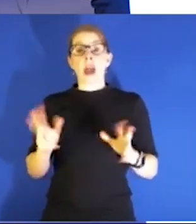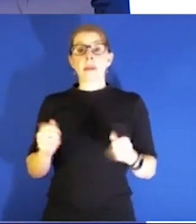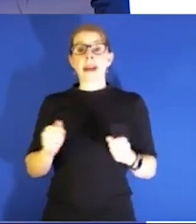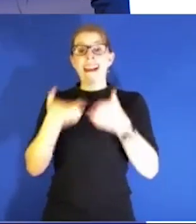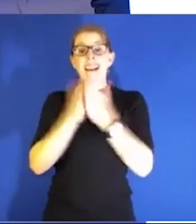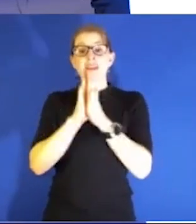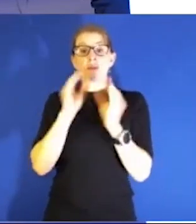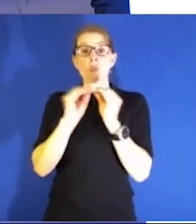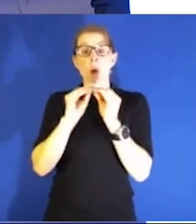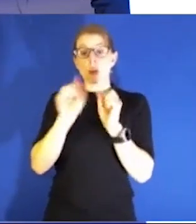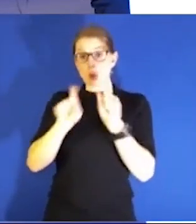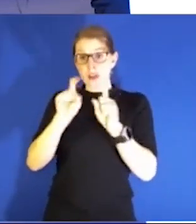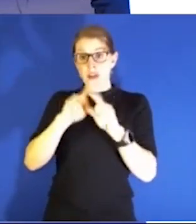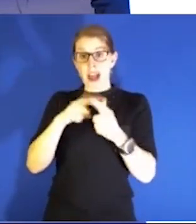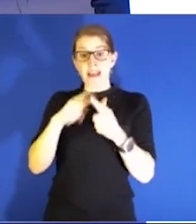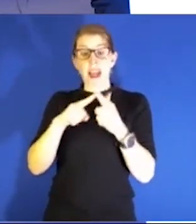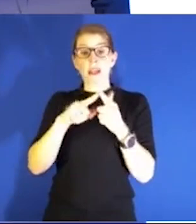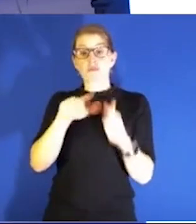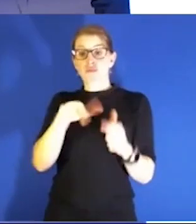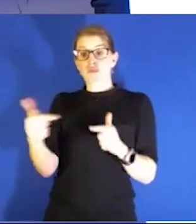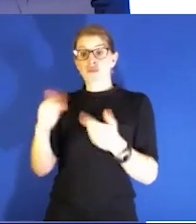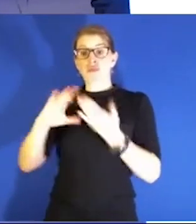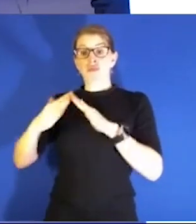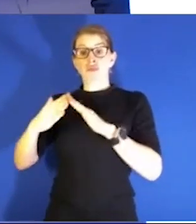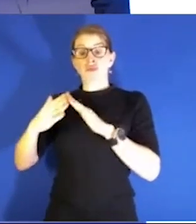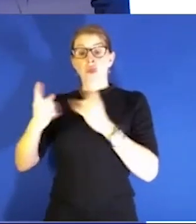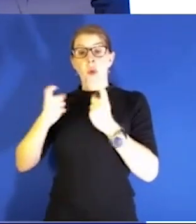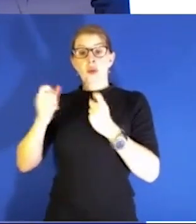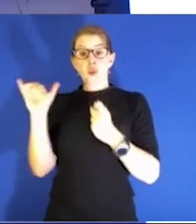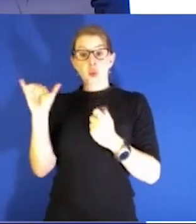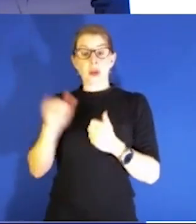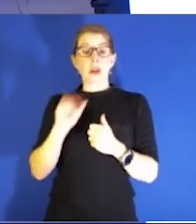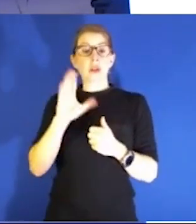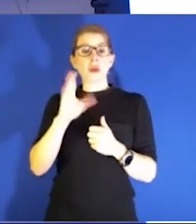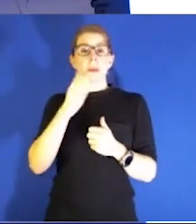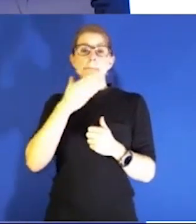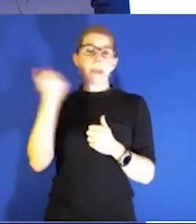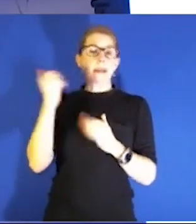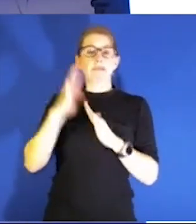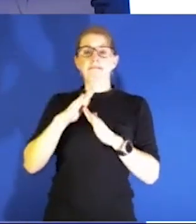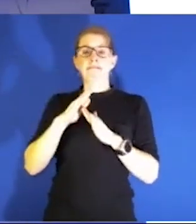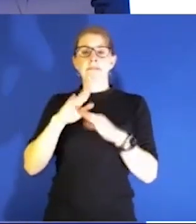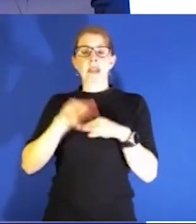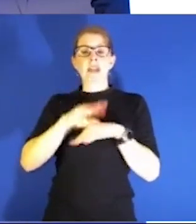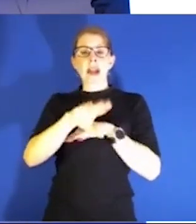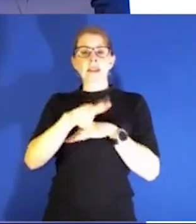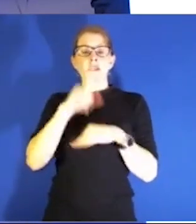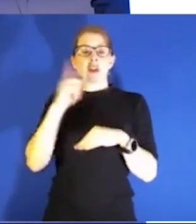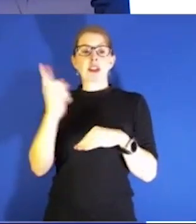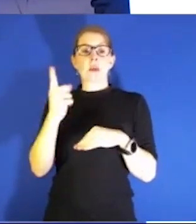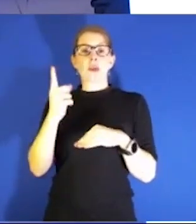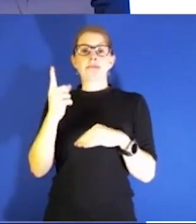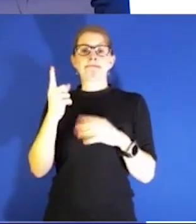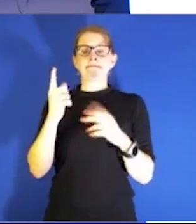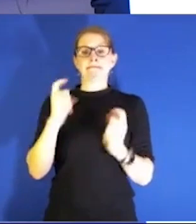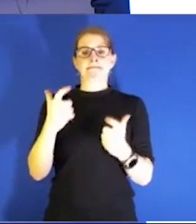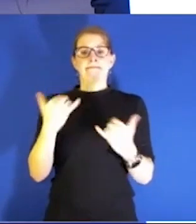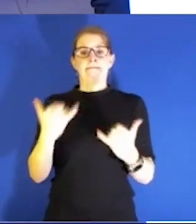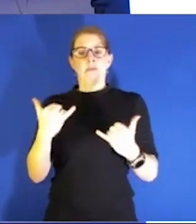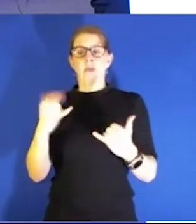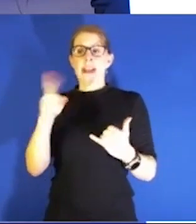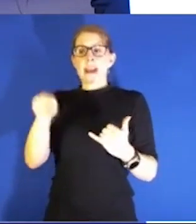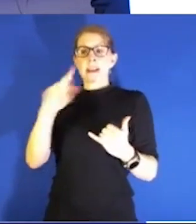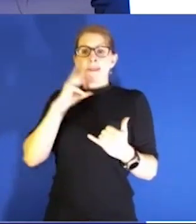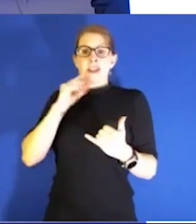questions and we're going to get to some community questions as well. But what's your best piece of advice for someone listening right now? That's going through something. I mean, life is